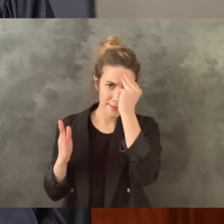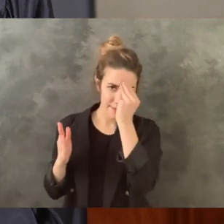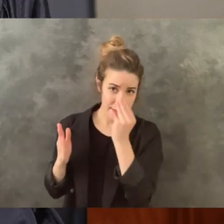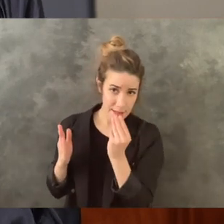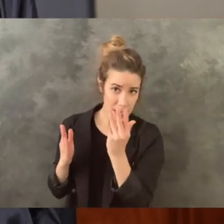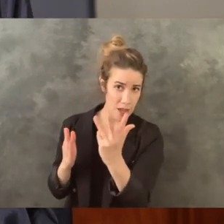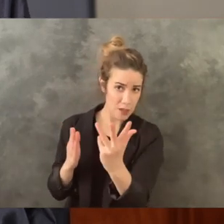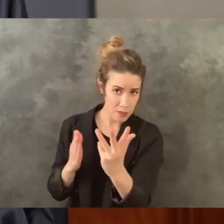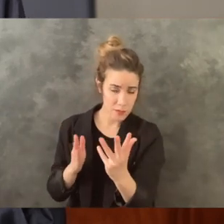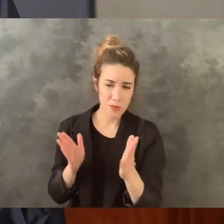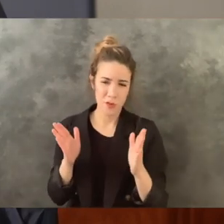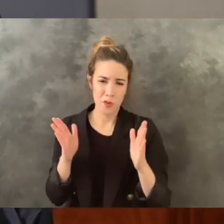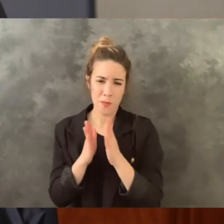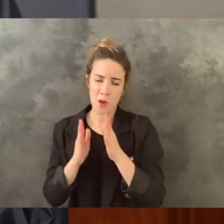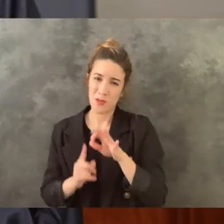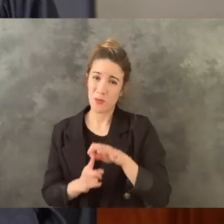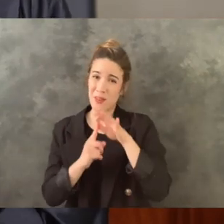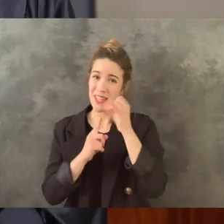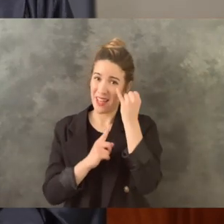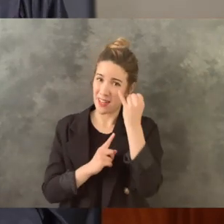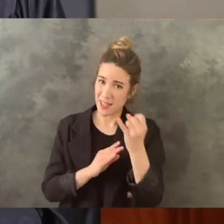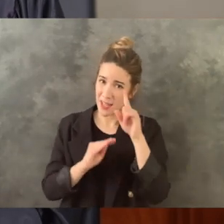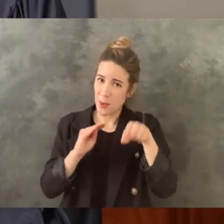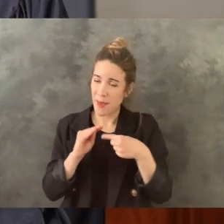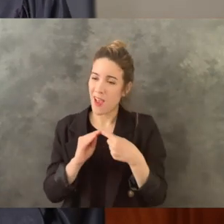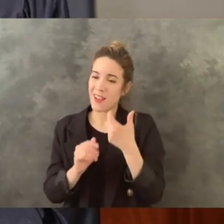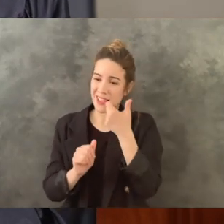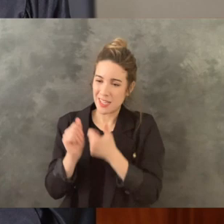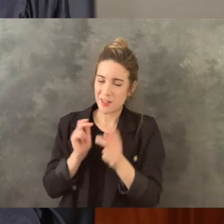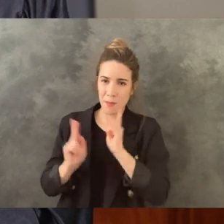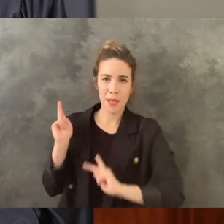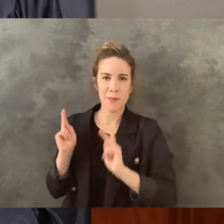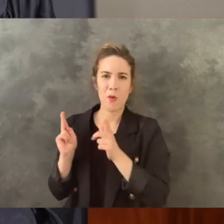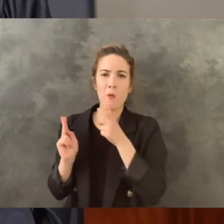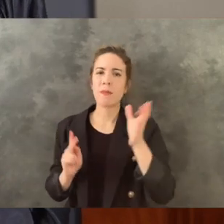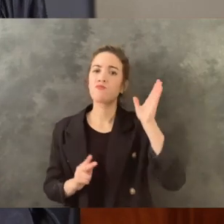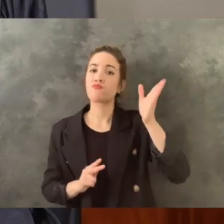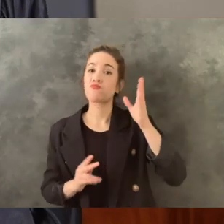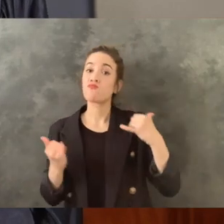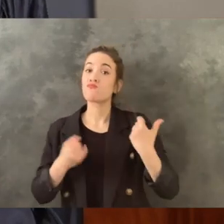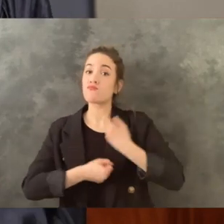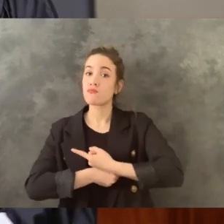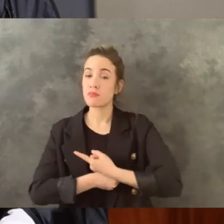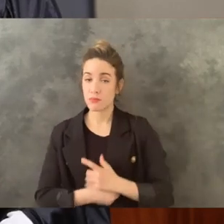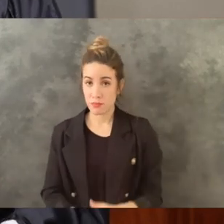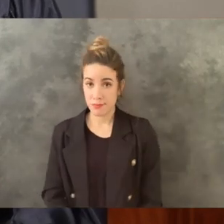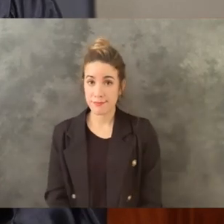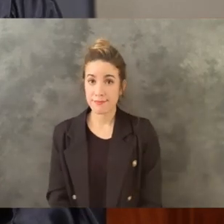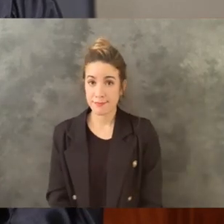Let me tell you a small, unique idea about each of the people who will be speaking to us today.